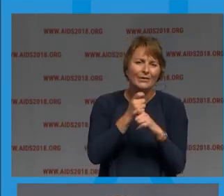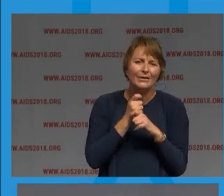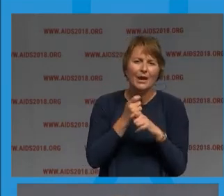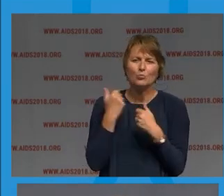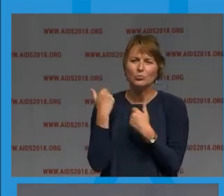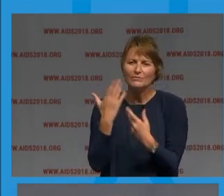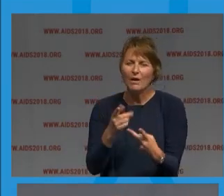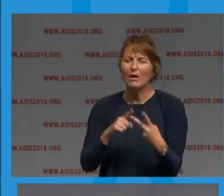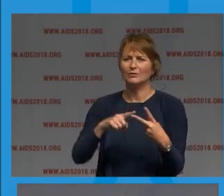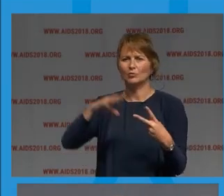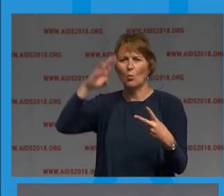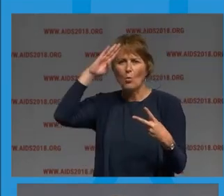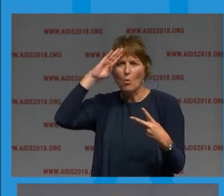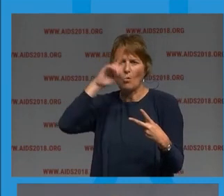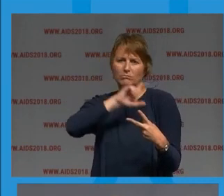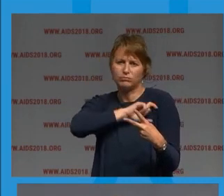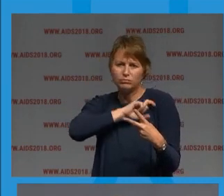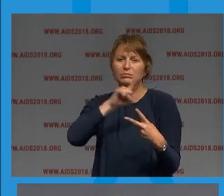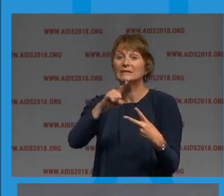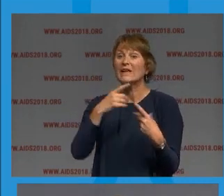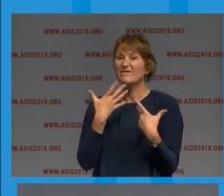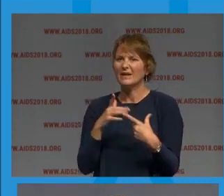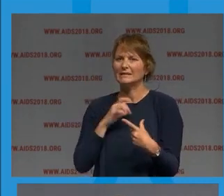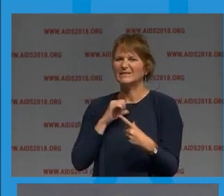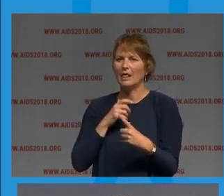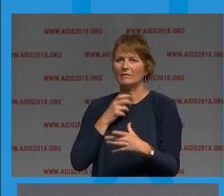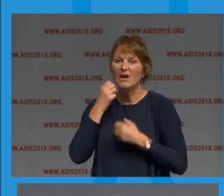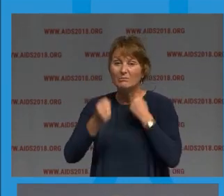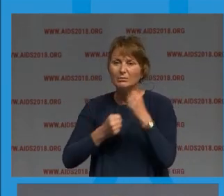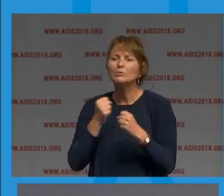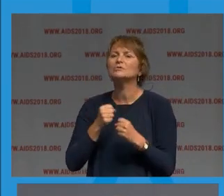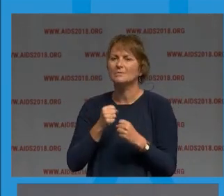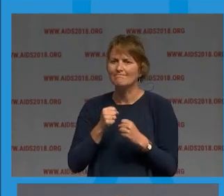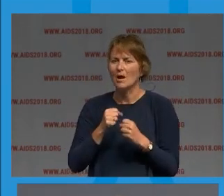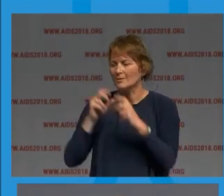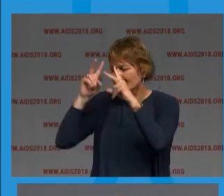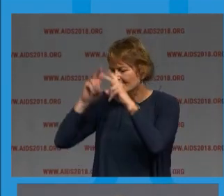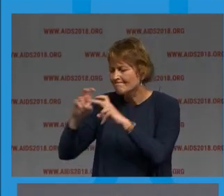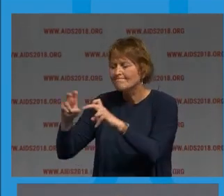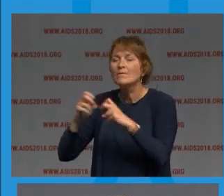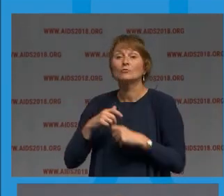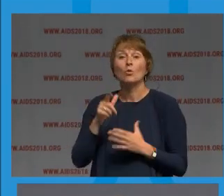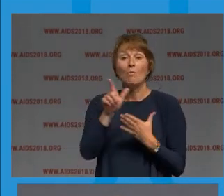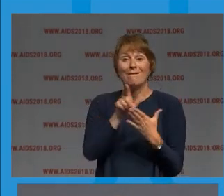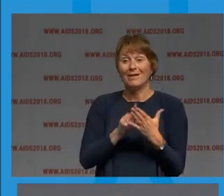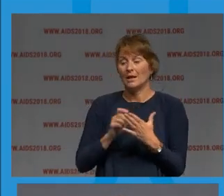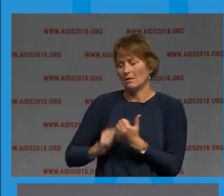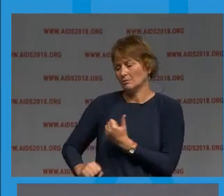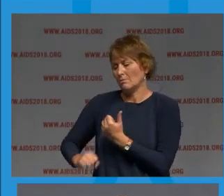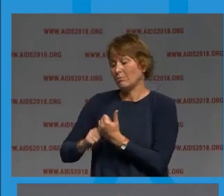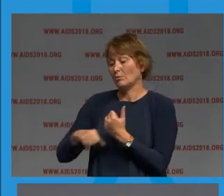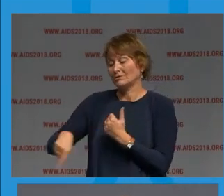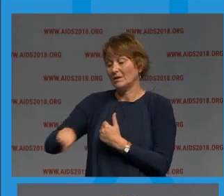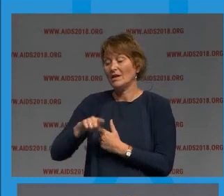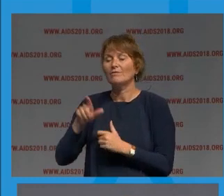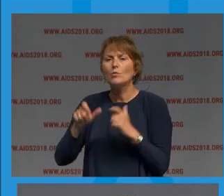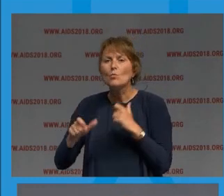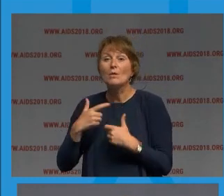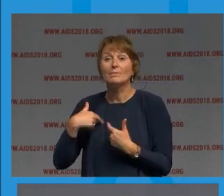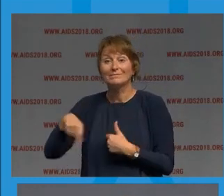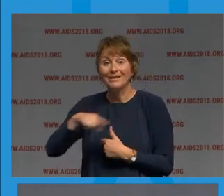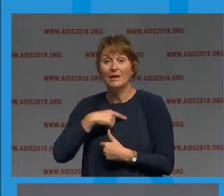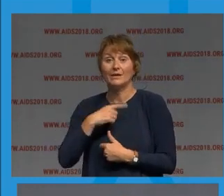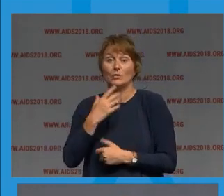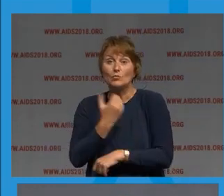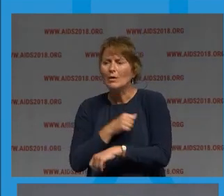enforcement officials. Provide access to state legal assistance for women who use drugs in case of violation of